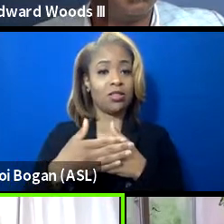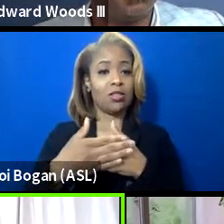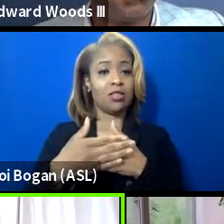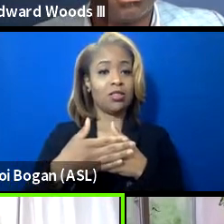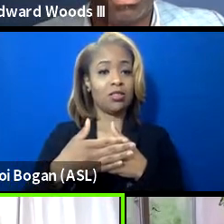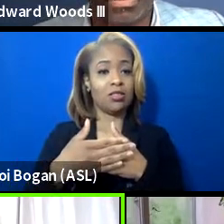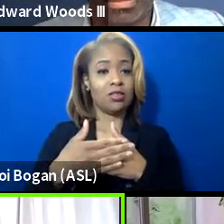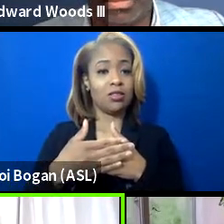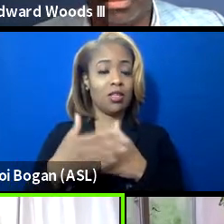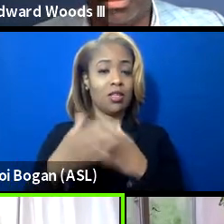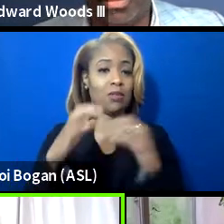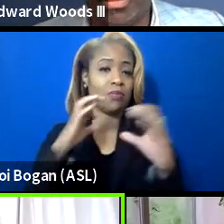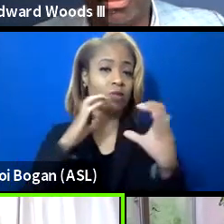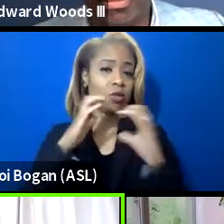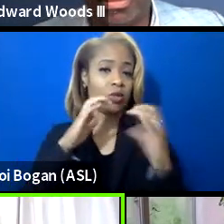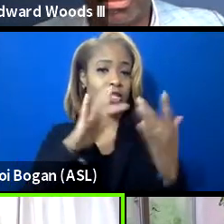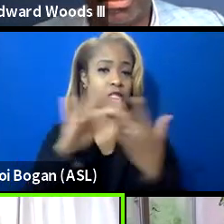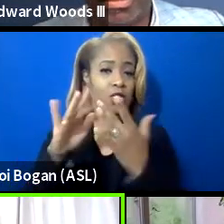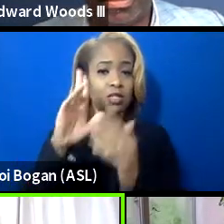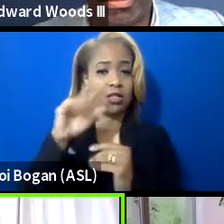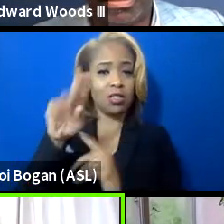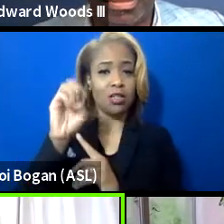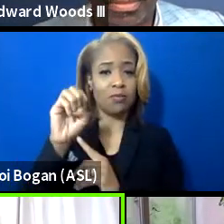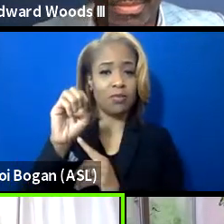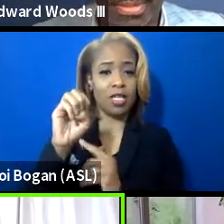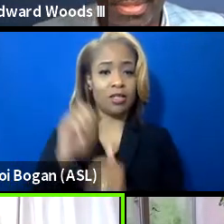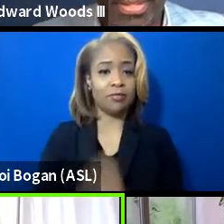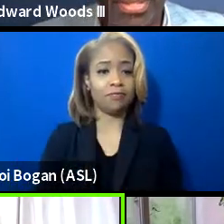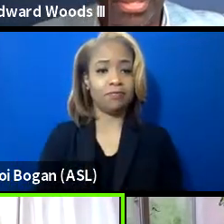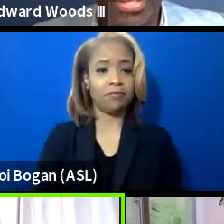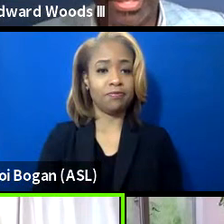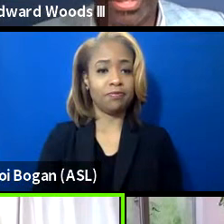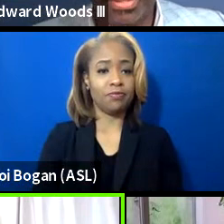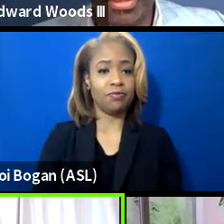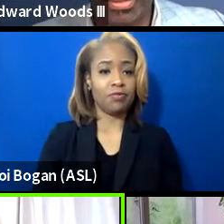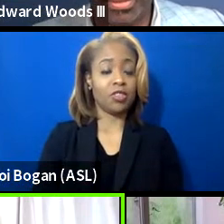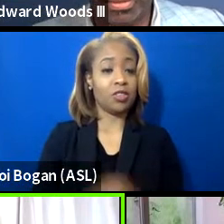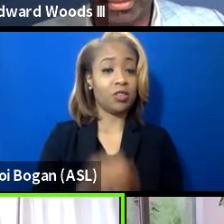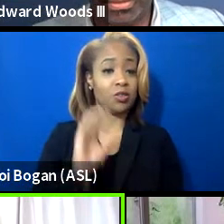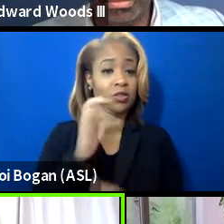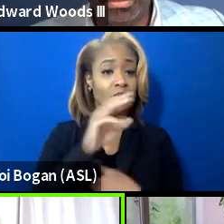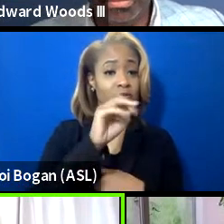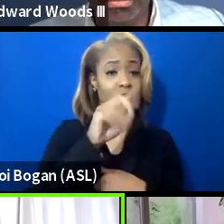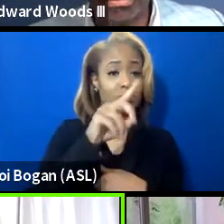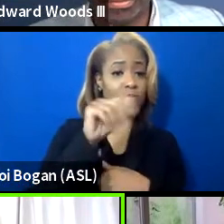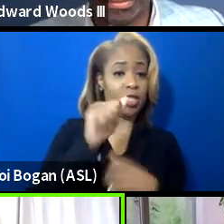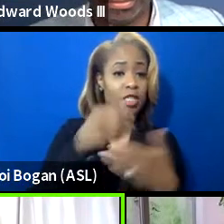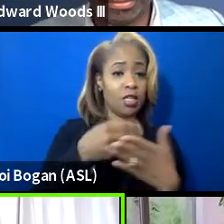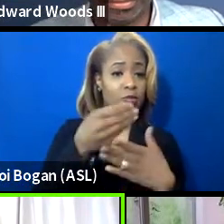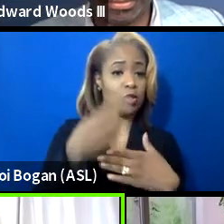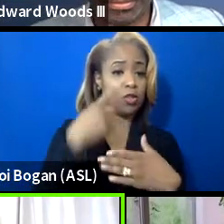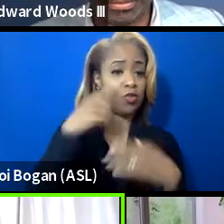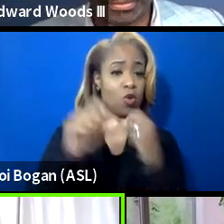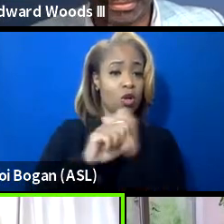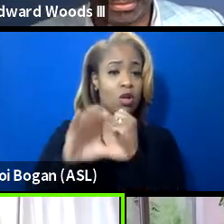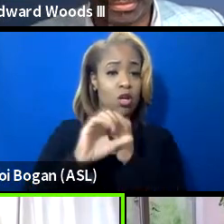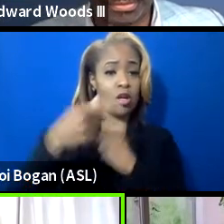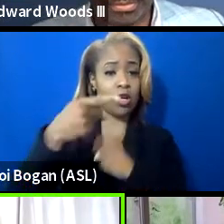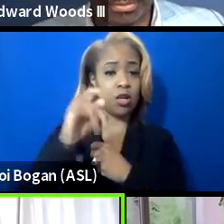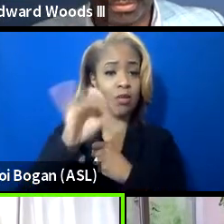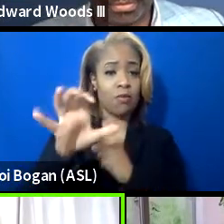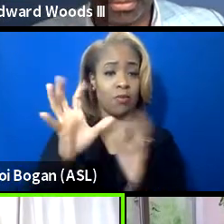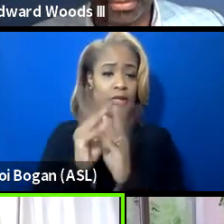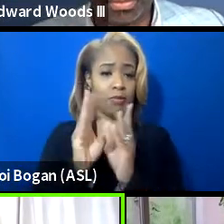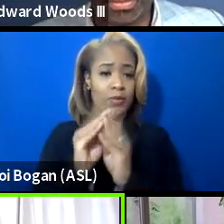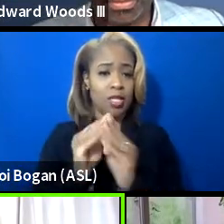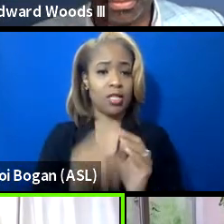your communication and outreach updates. It looks like we're at media purchases to promote public hearings. So I want to give